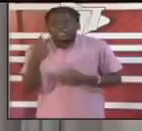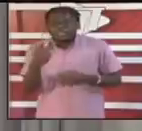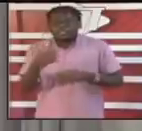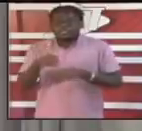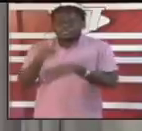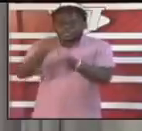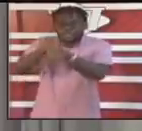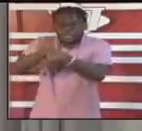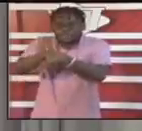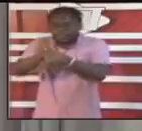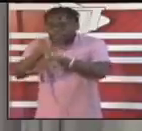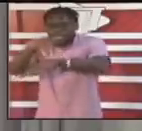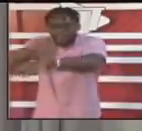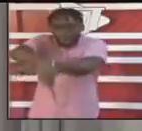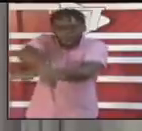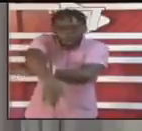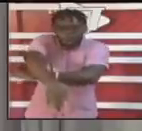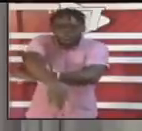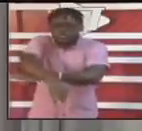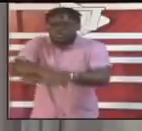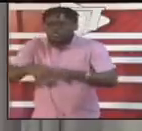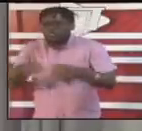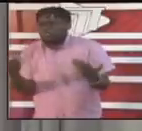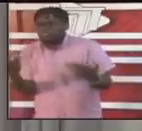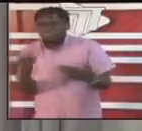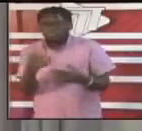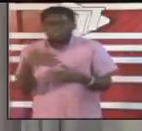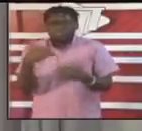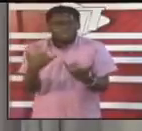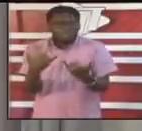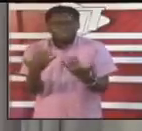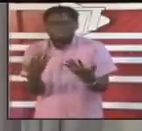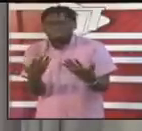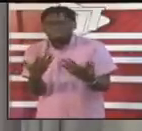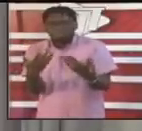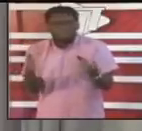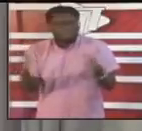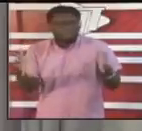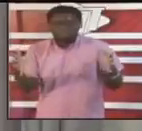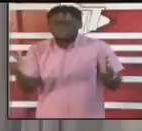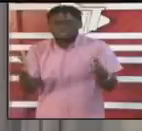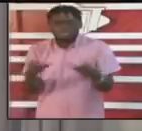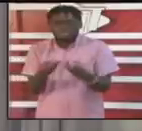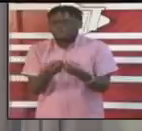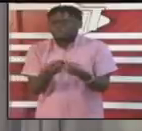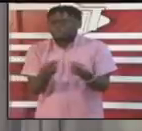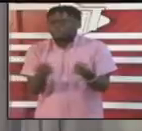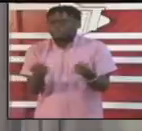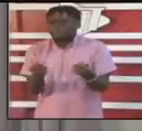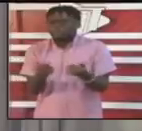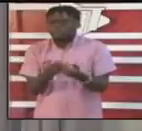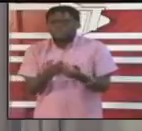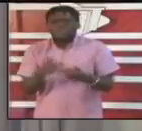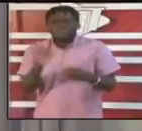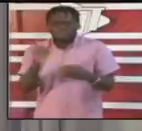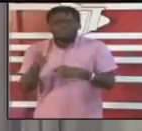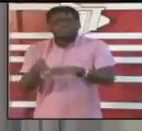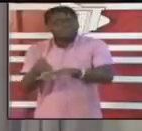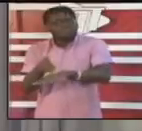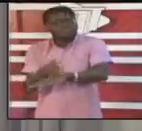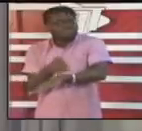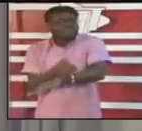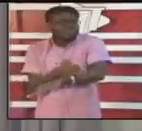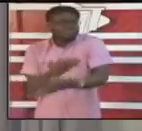of a problem as far as spread is concerned with community spread. What is more crucial